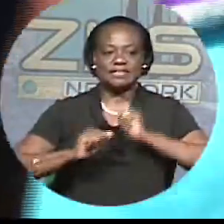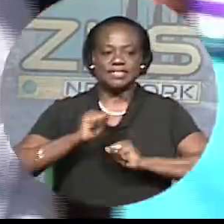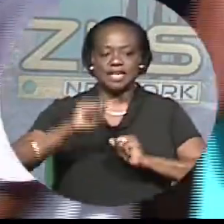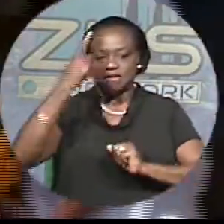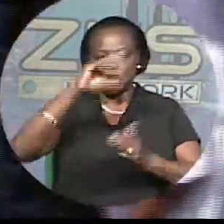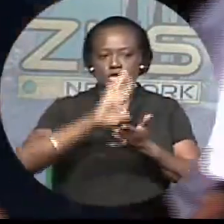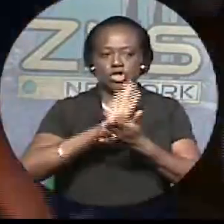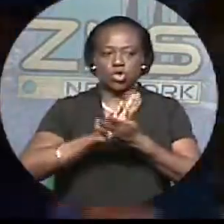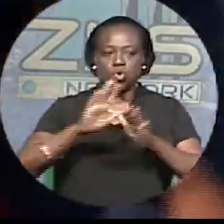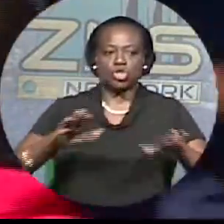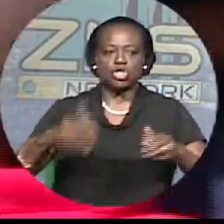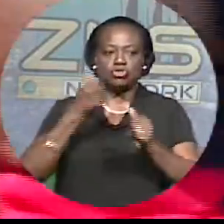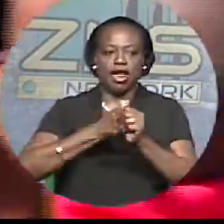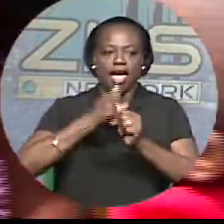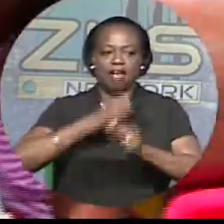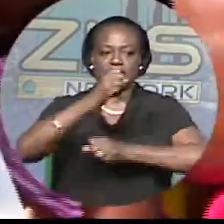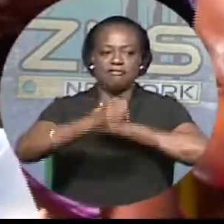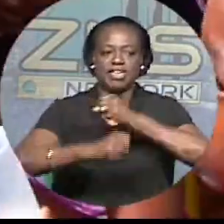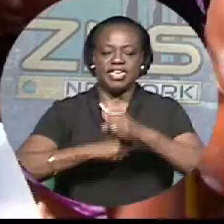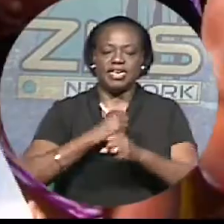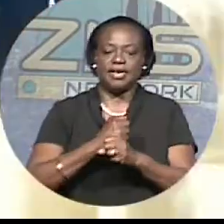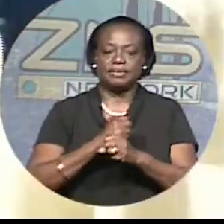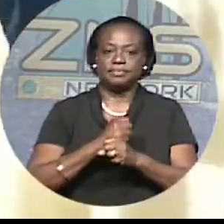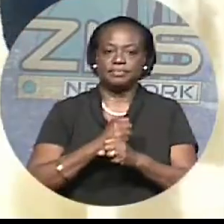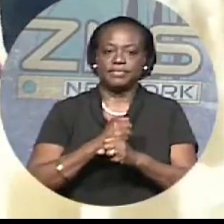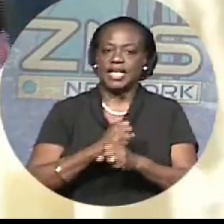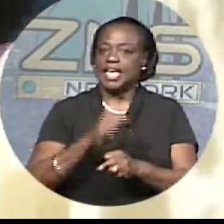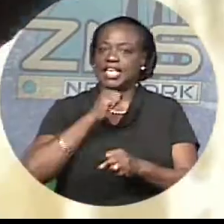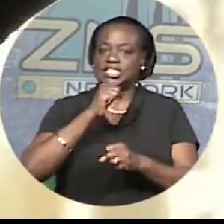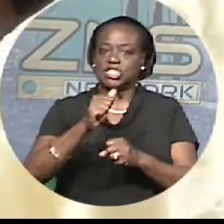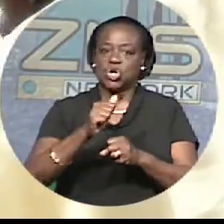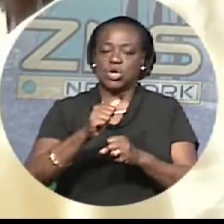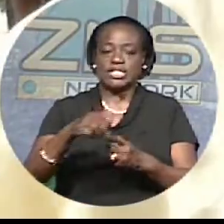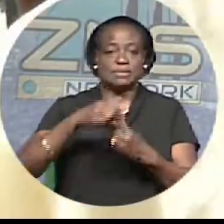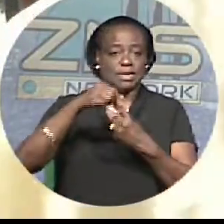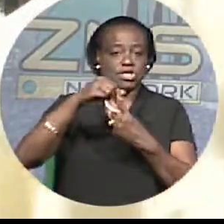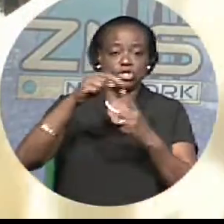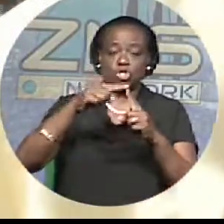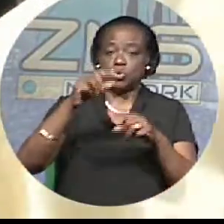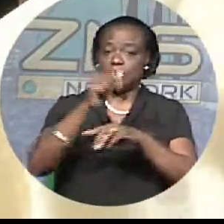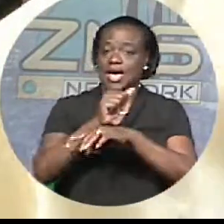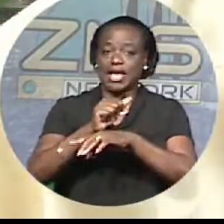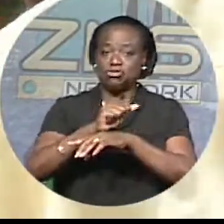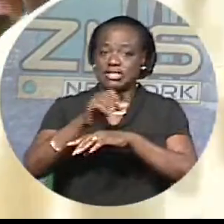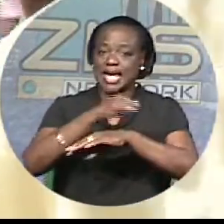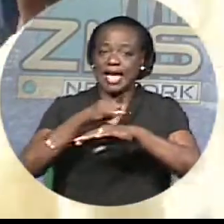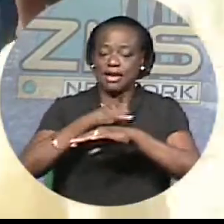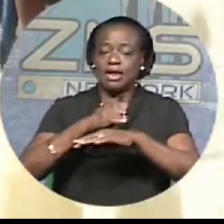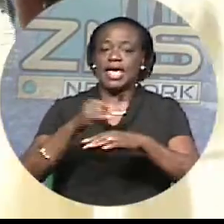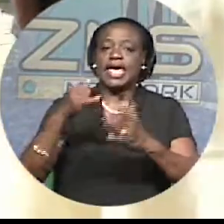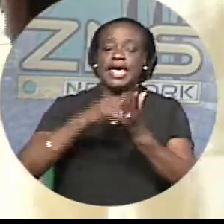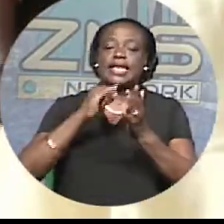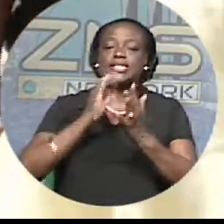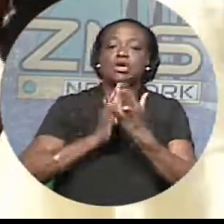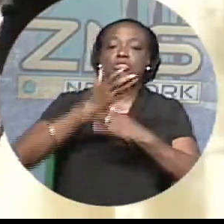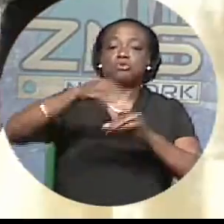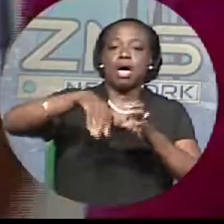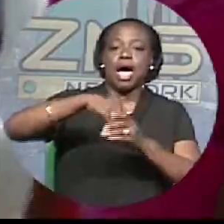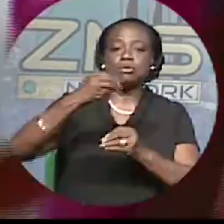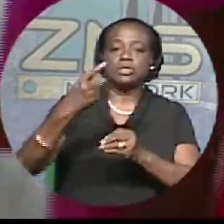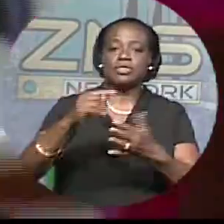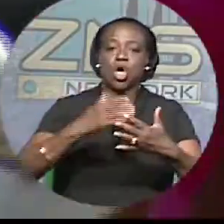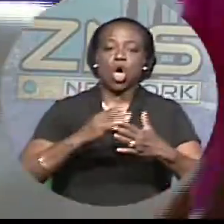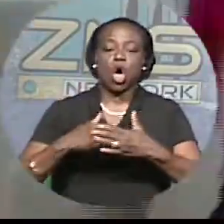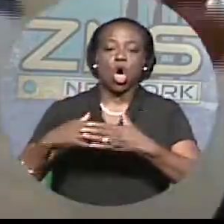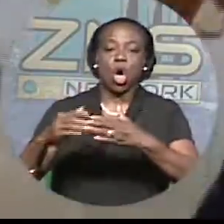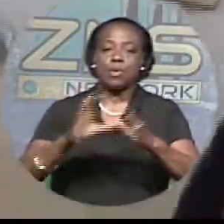for school children every year. And it's not unique to Andros either. It's throughout the Commonwealth. And so I'm very proud of